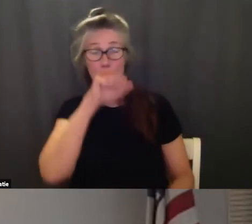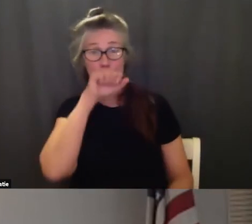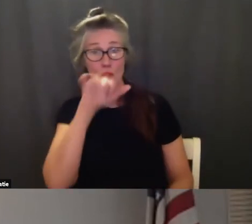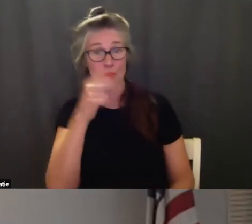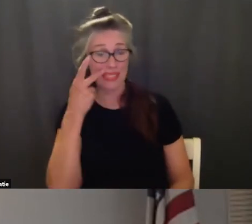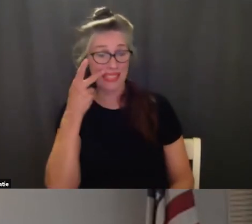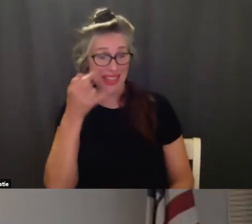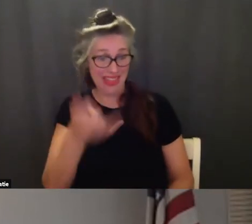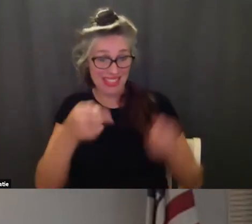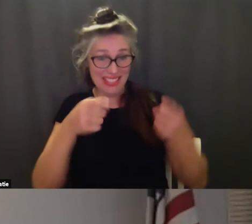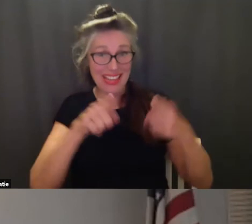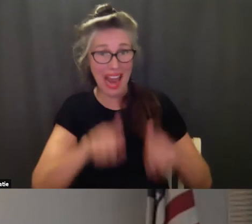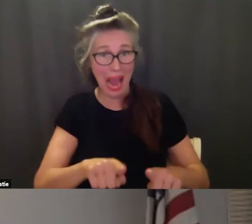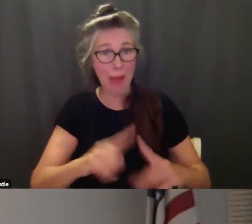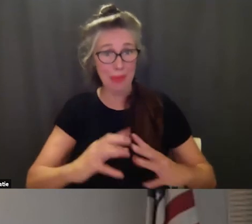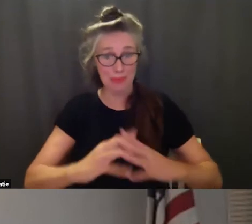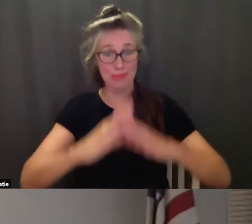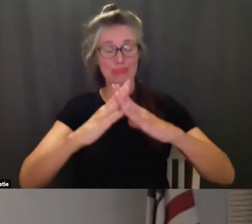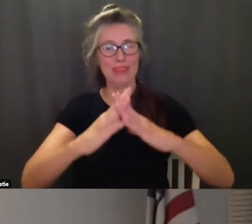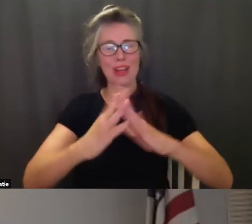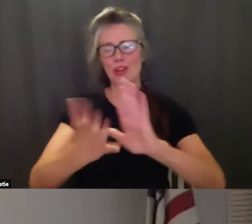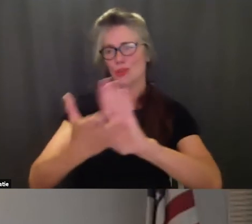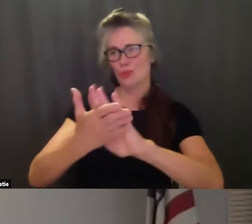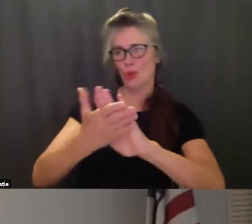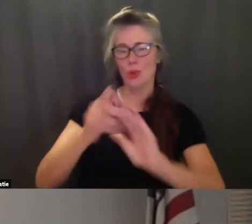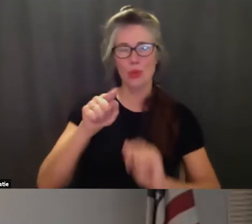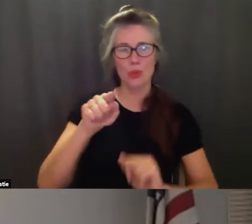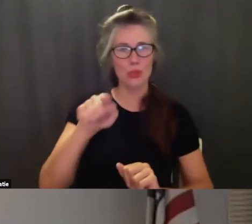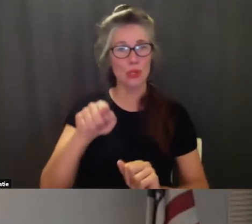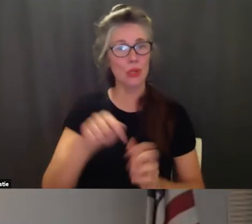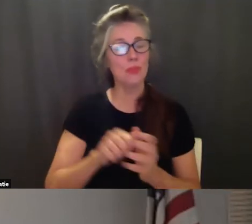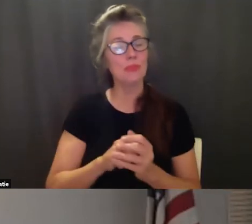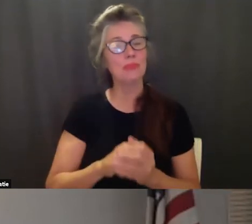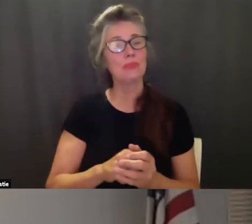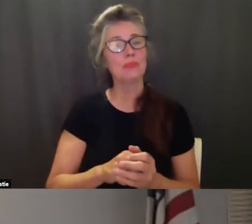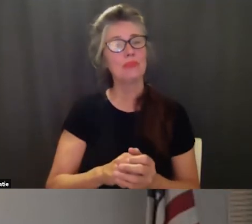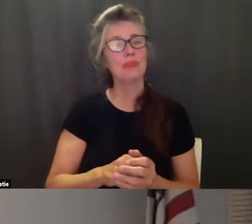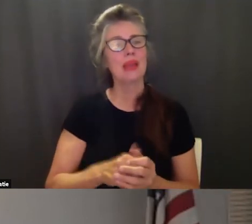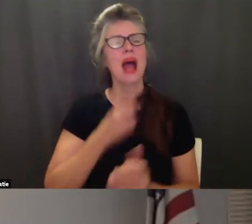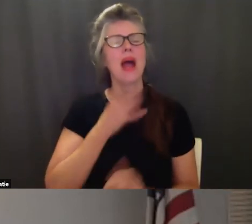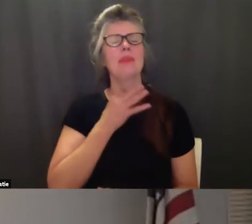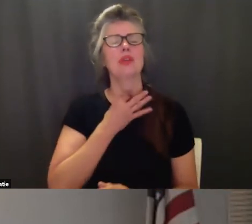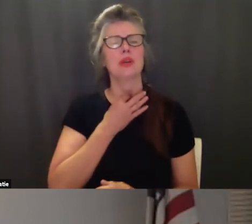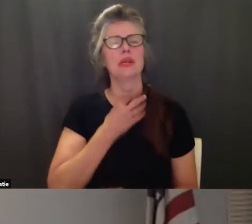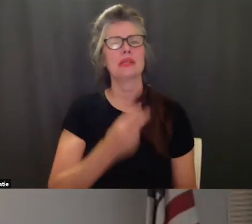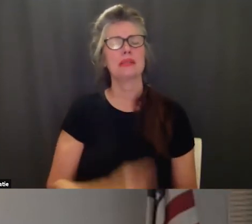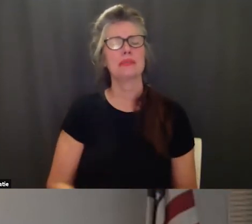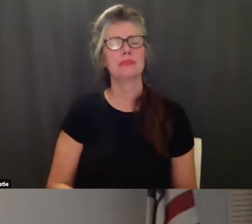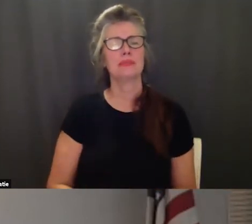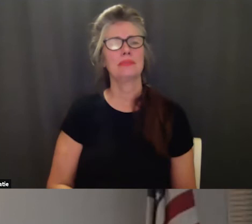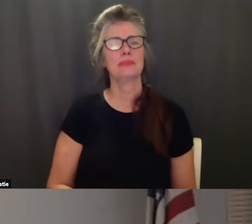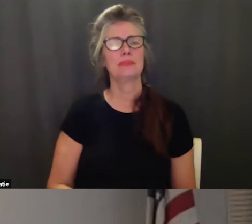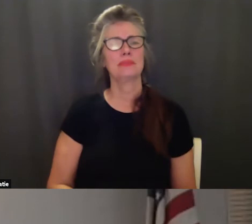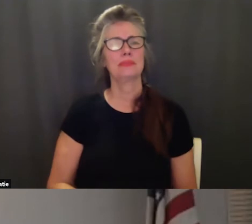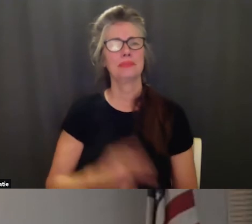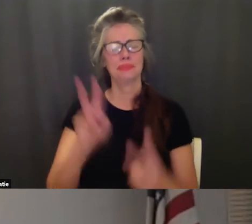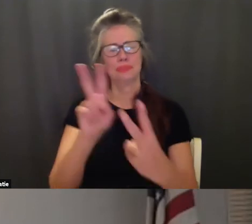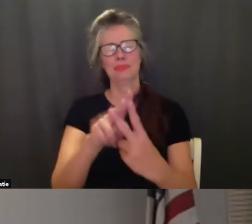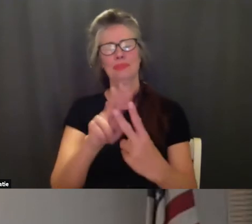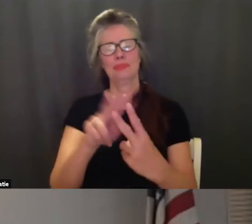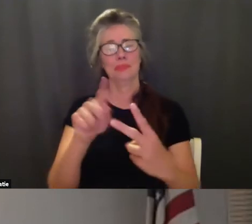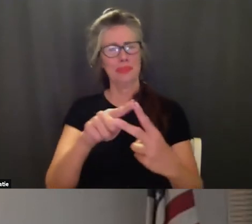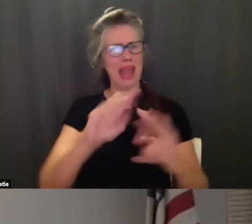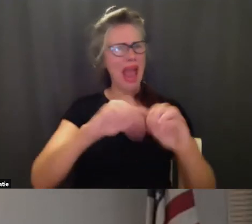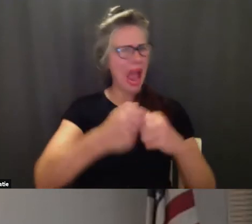this in place, so kudos to you. I wonder two things. One, how do you envision professional development for all these